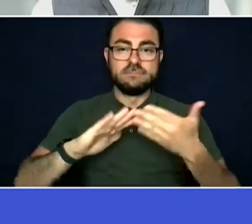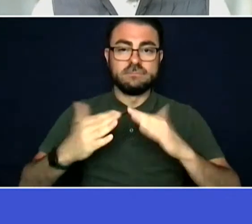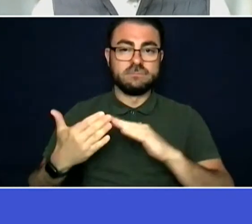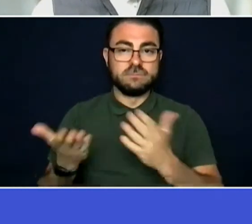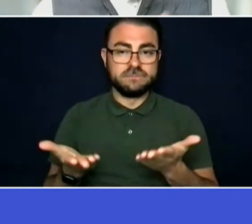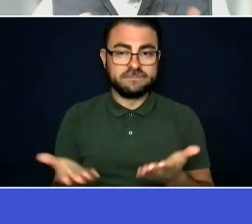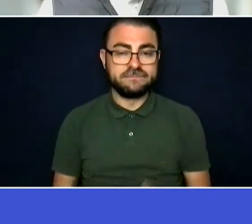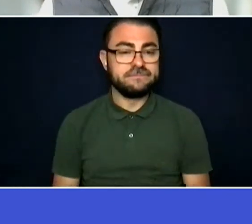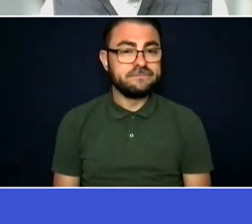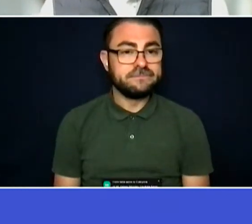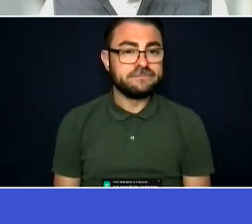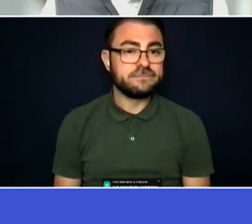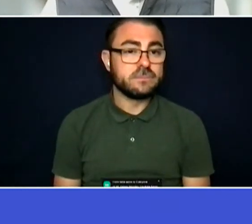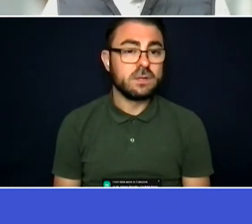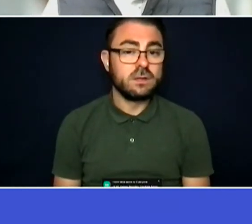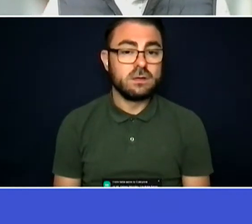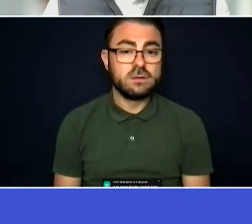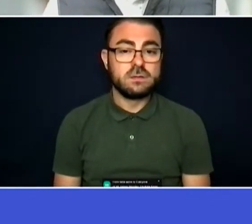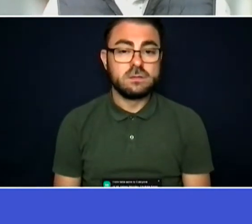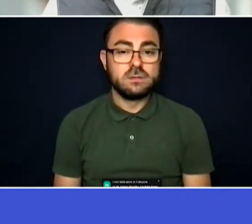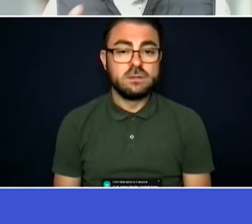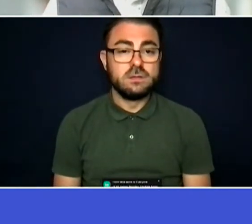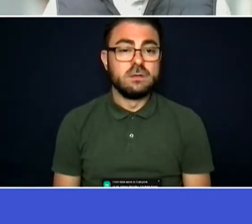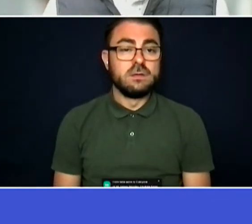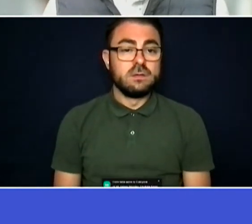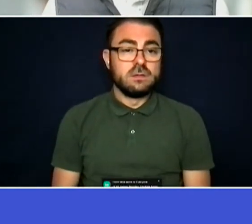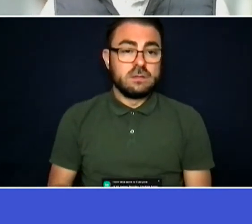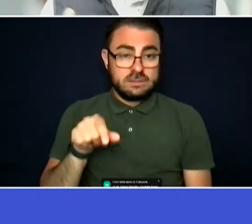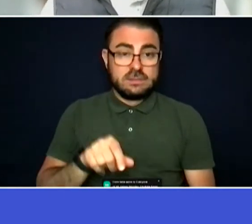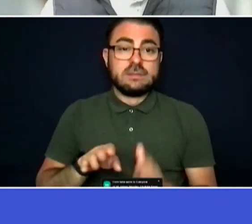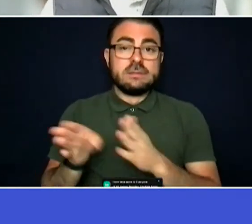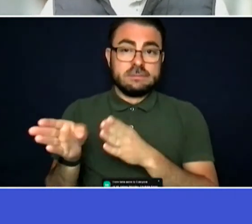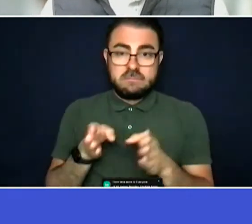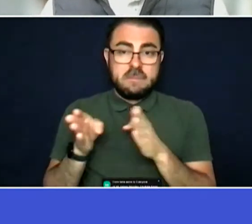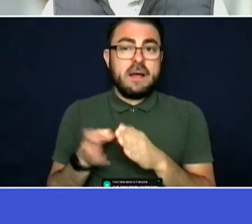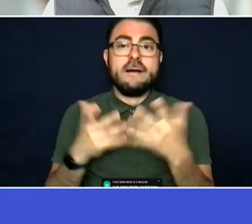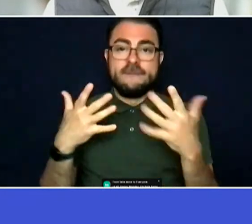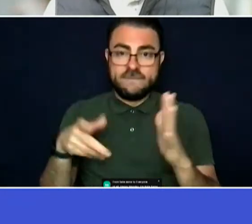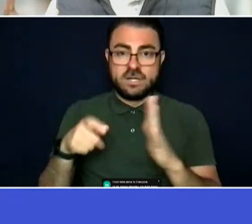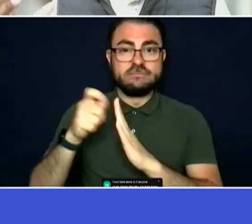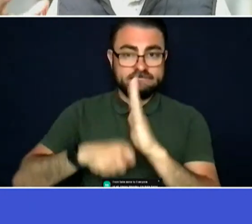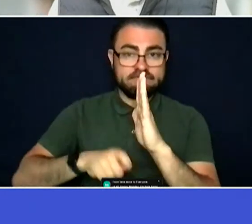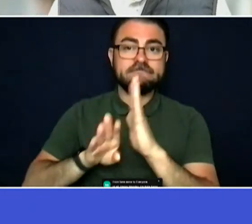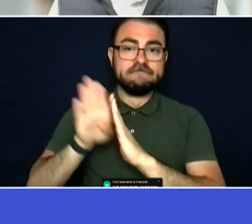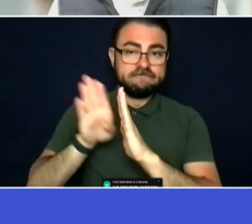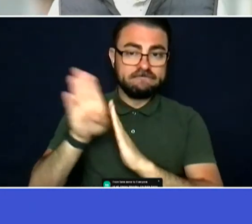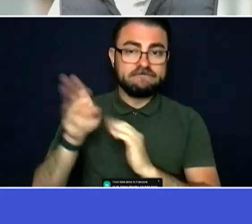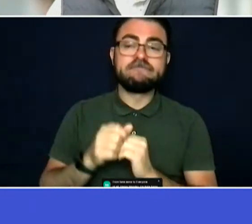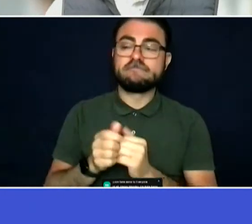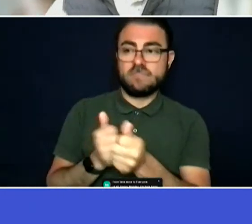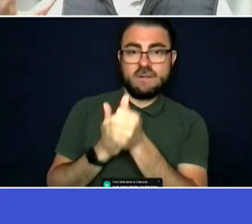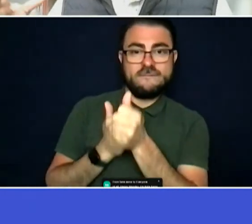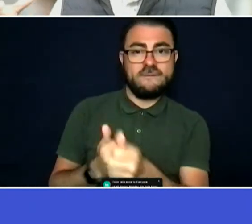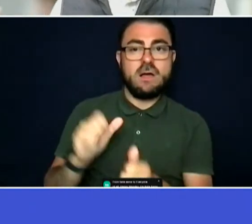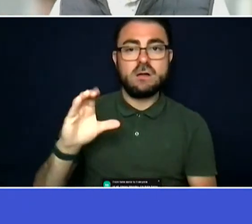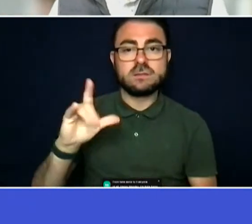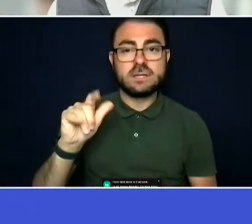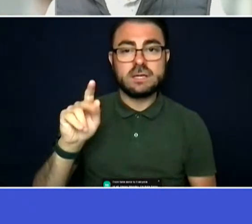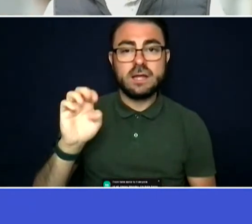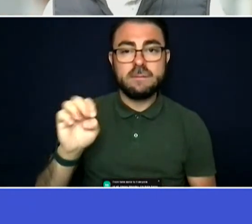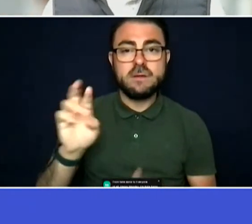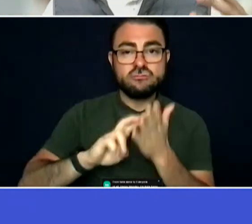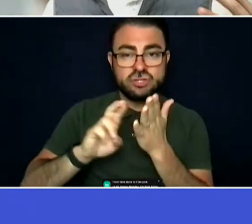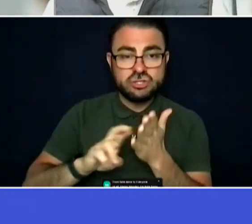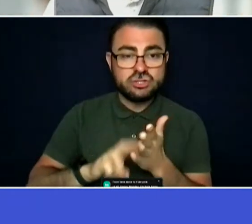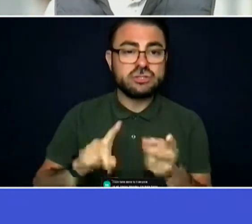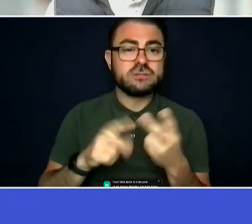Now, the plan has been developed, and it is grounded in climate research. It aligns with our climate emergency work